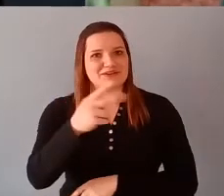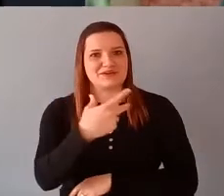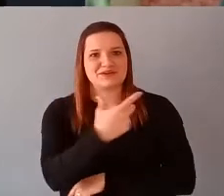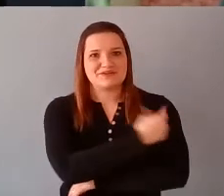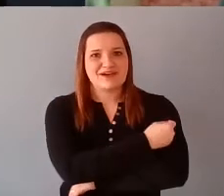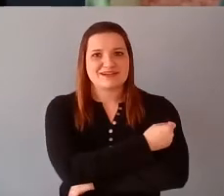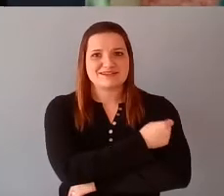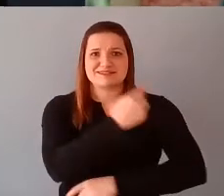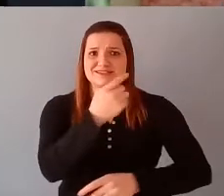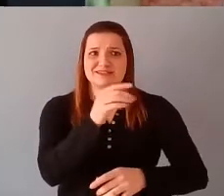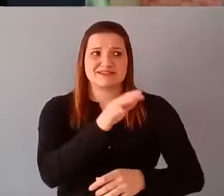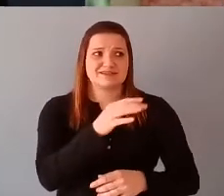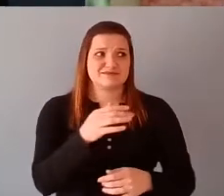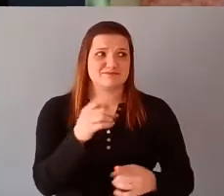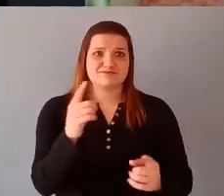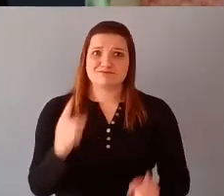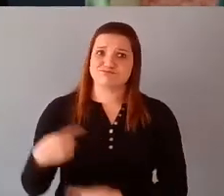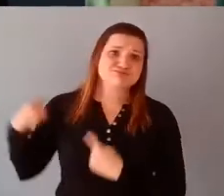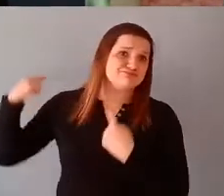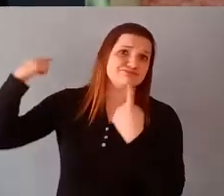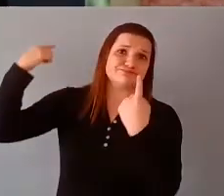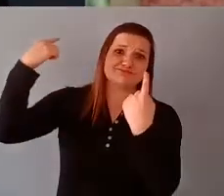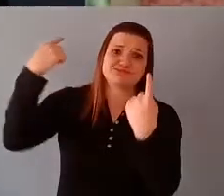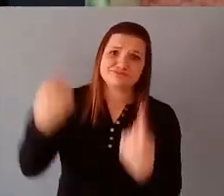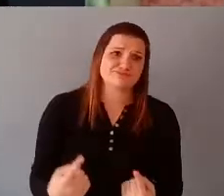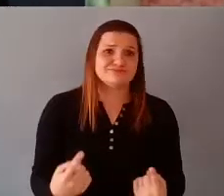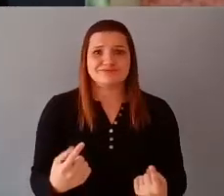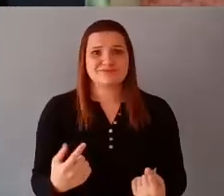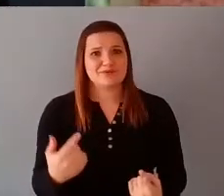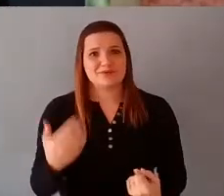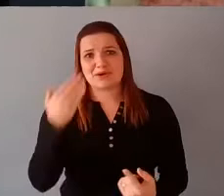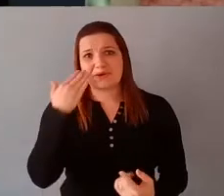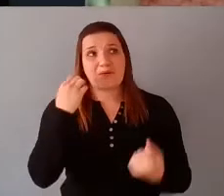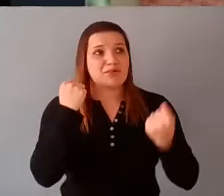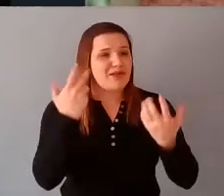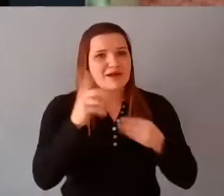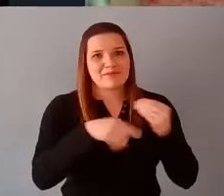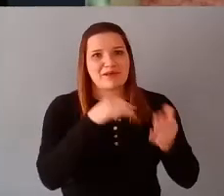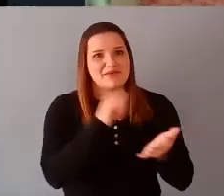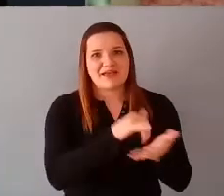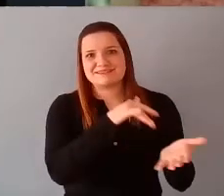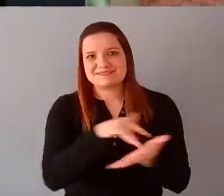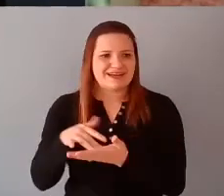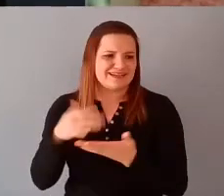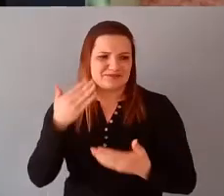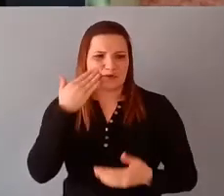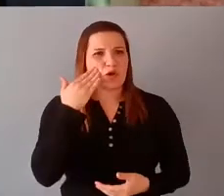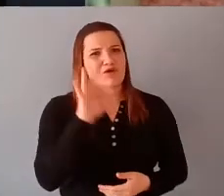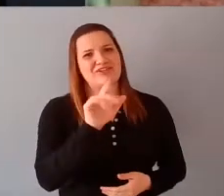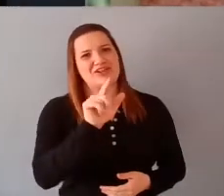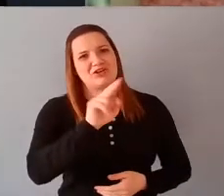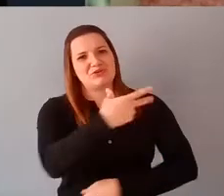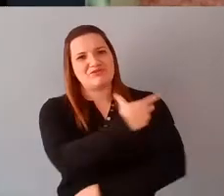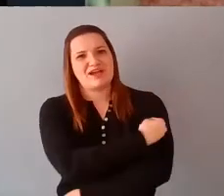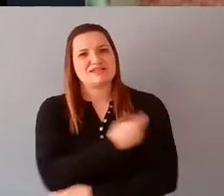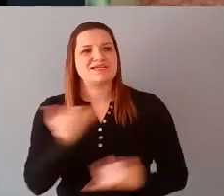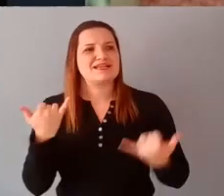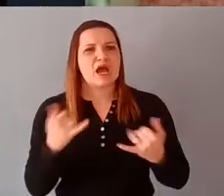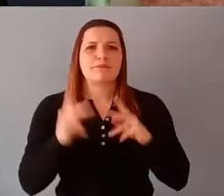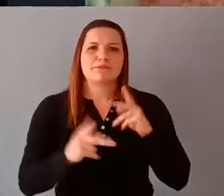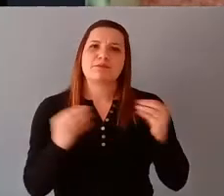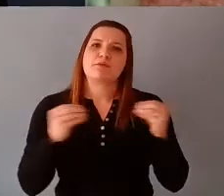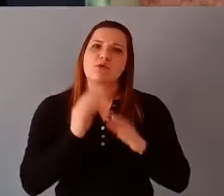around for a very, very long time. We know a lot about it, a lot of studies, and so I think people are more comfortable with